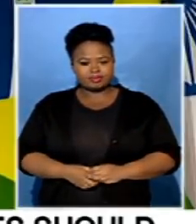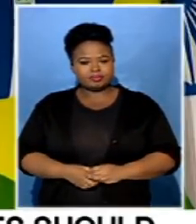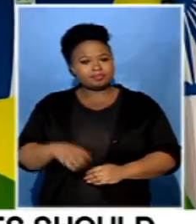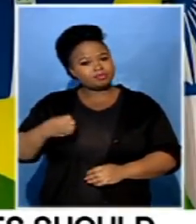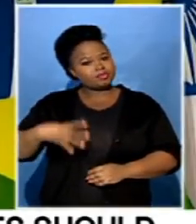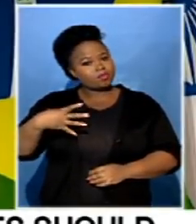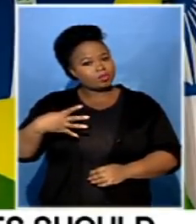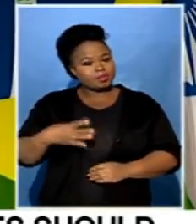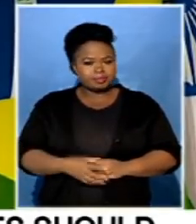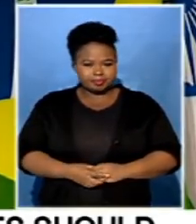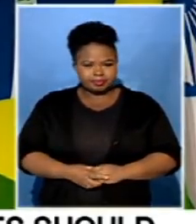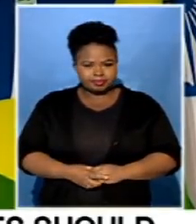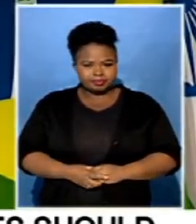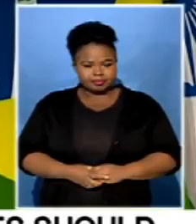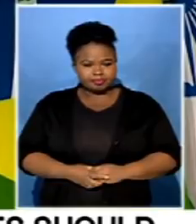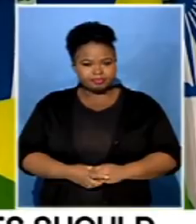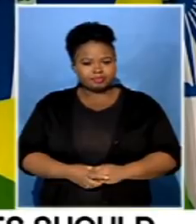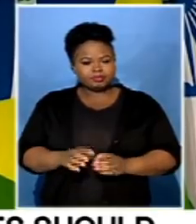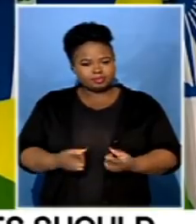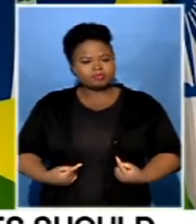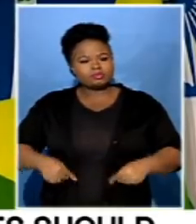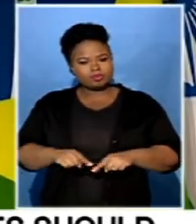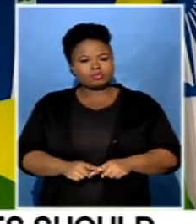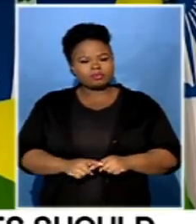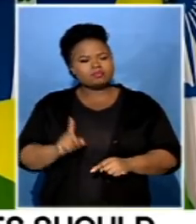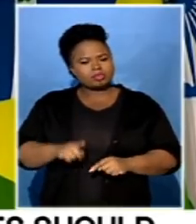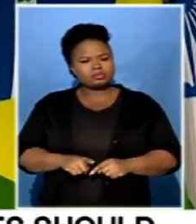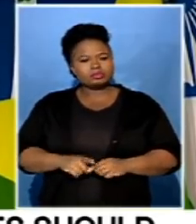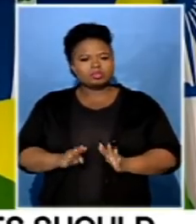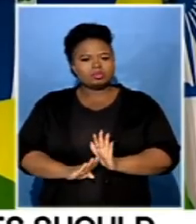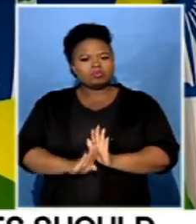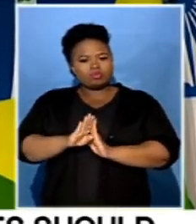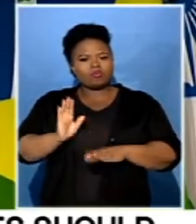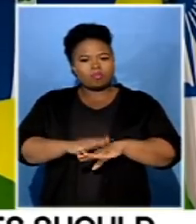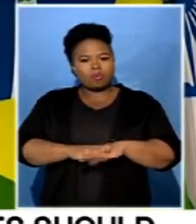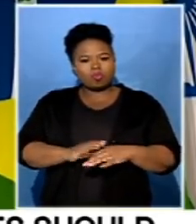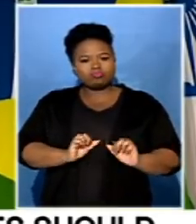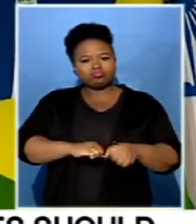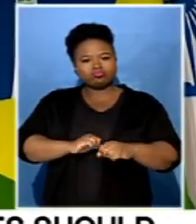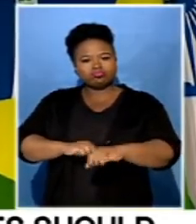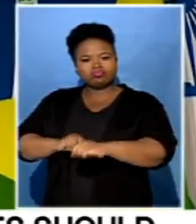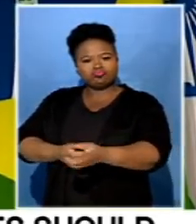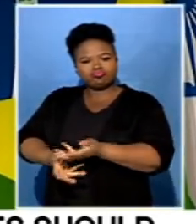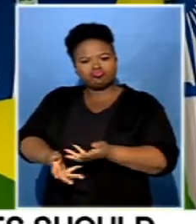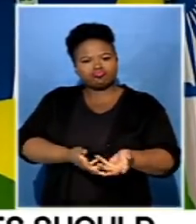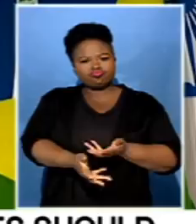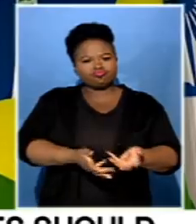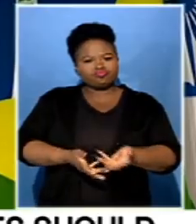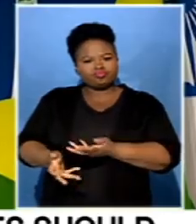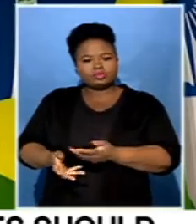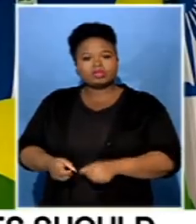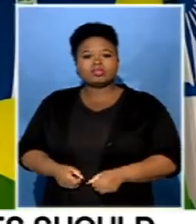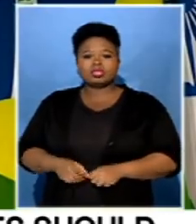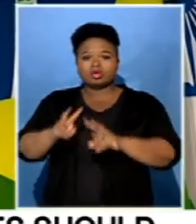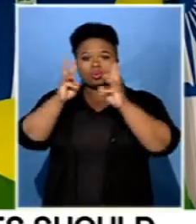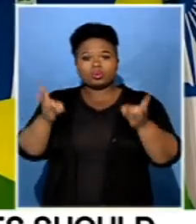Fourth, we should uphold multilateralism and improve global governance. An enabling